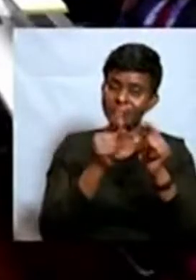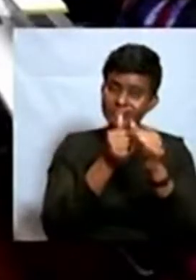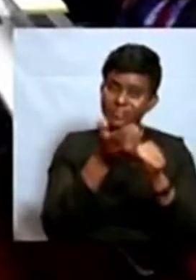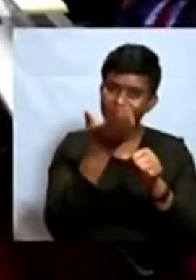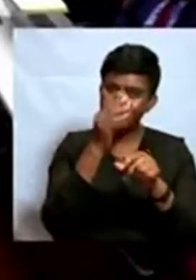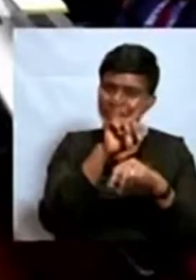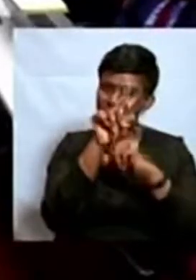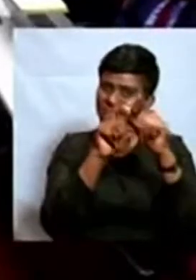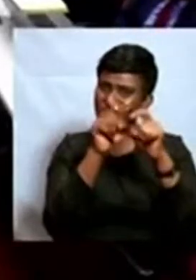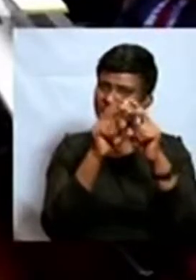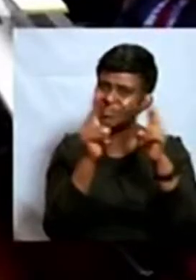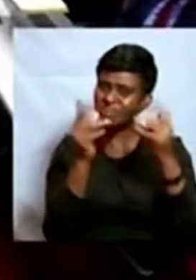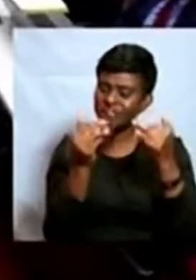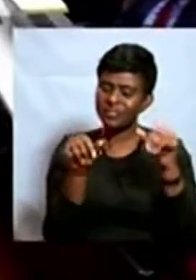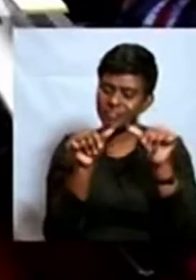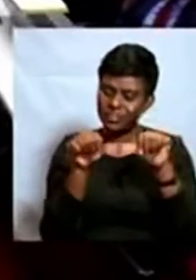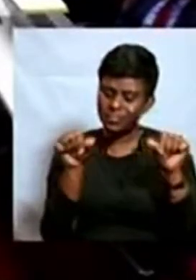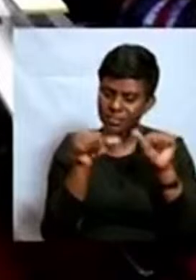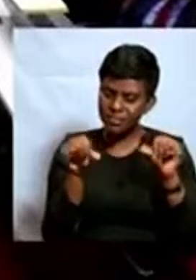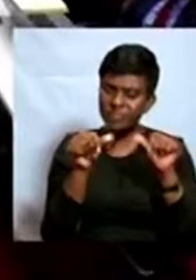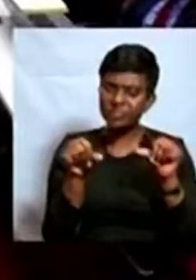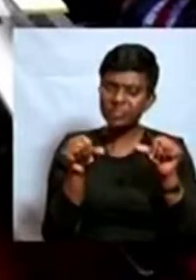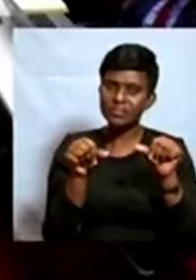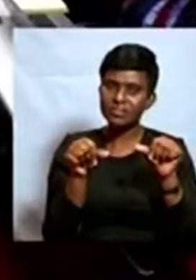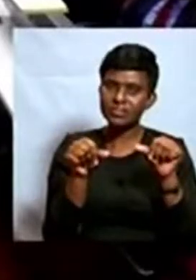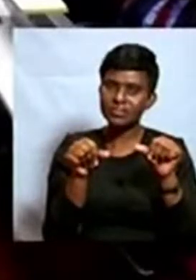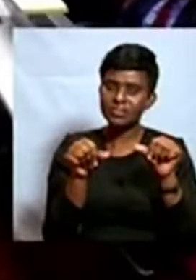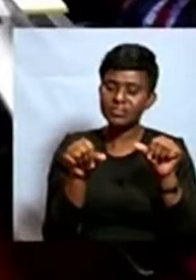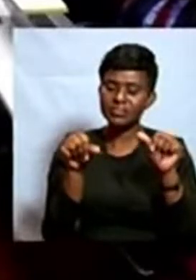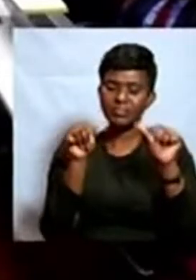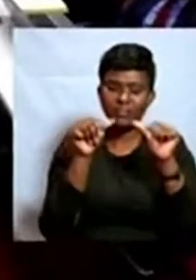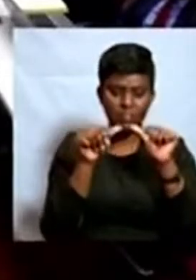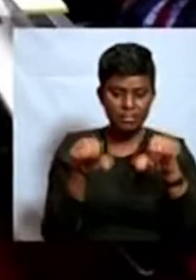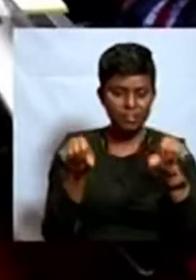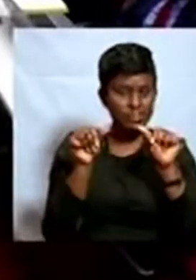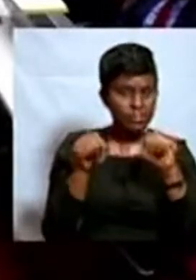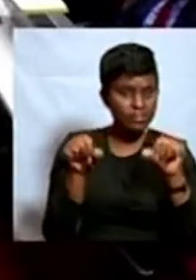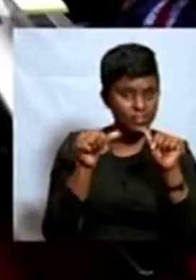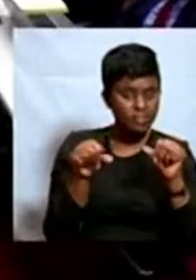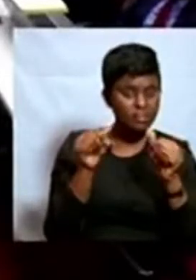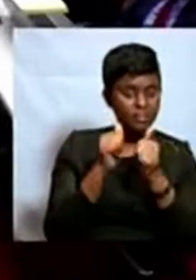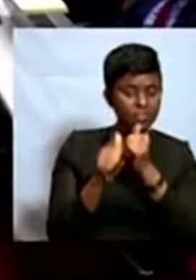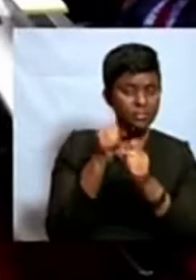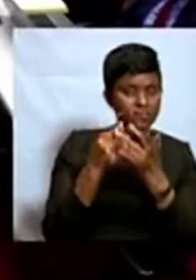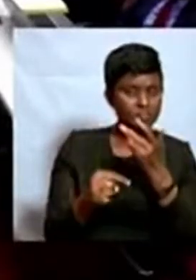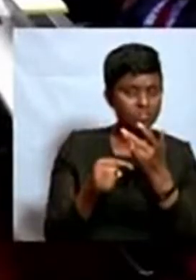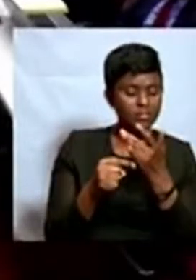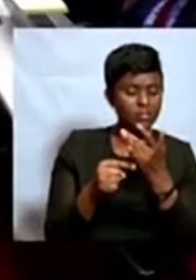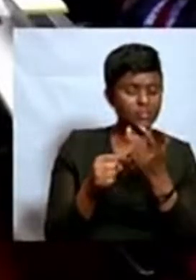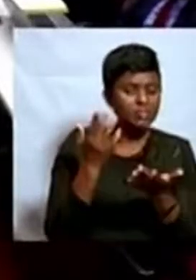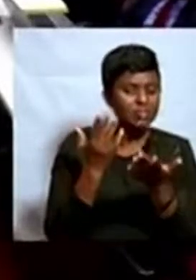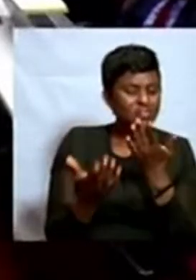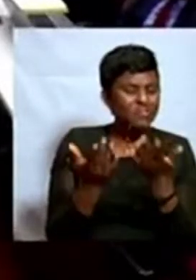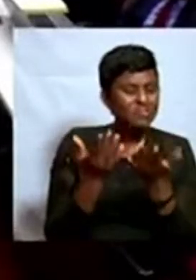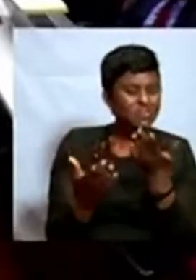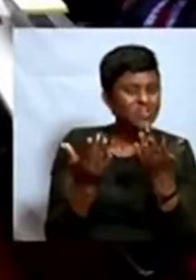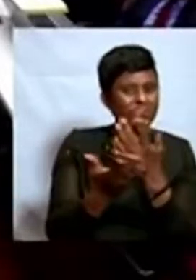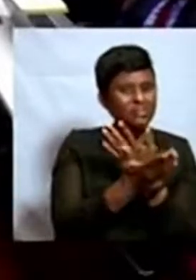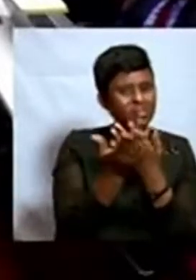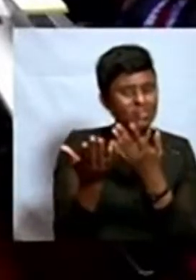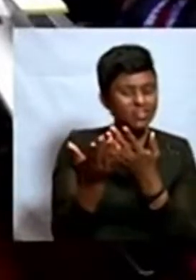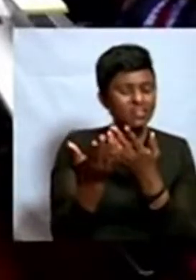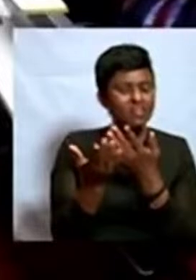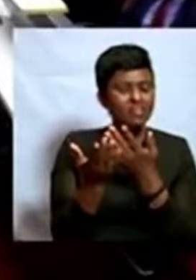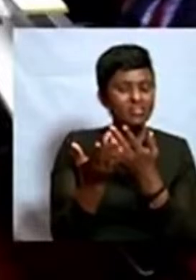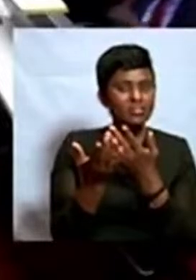question. So the audit that prompted these amendments was prompted by two things. One of the things was the compliance